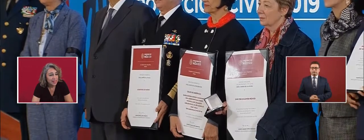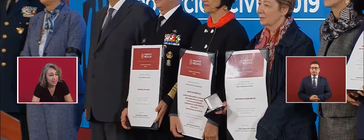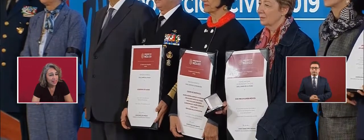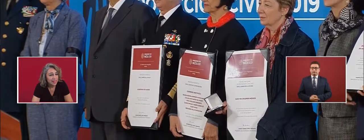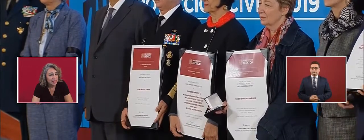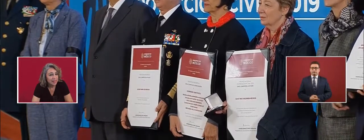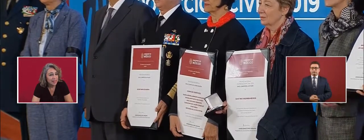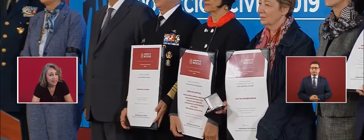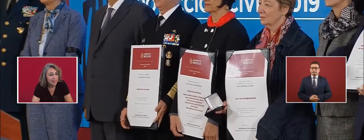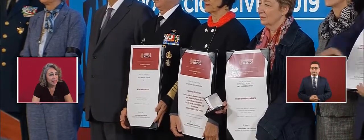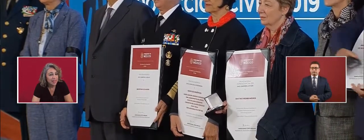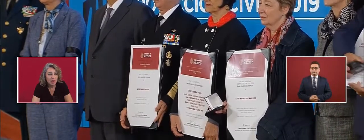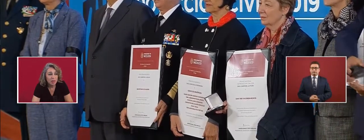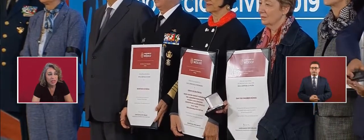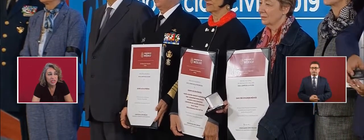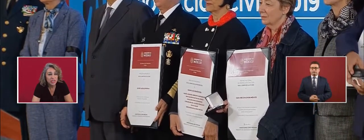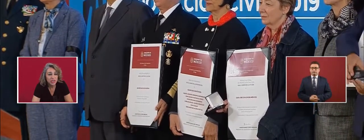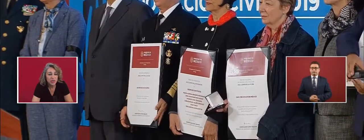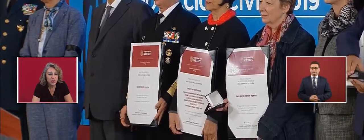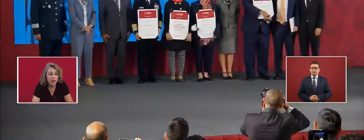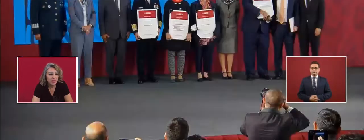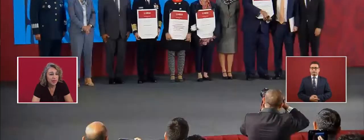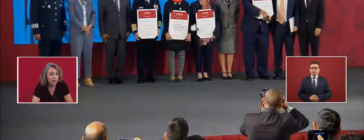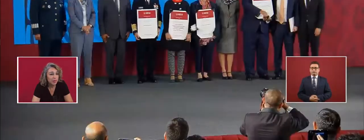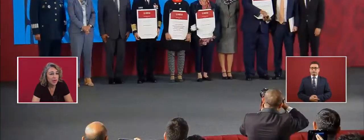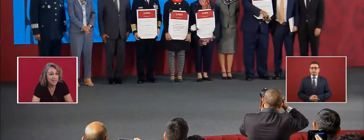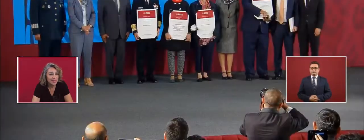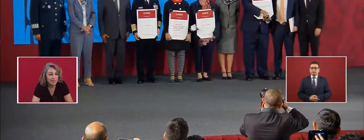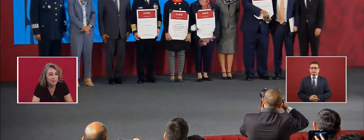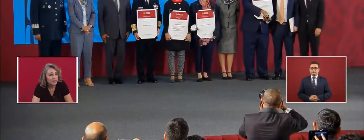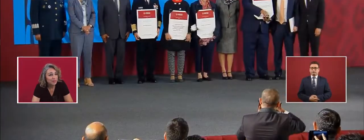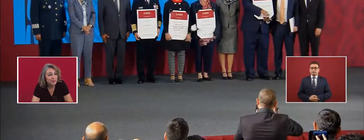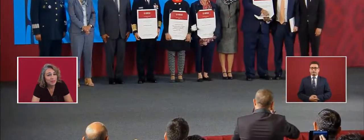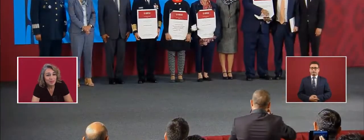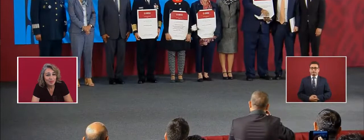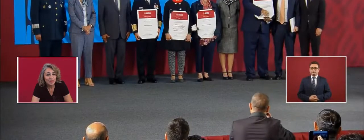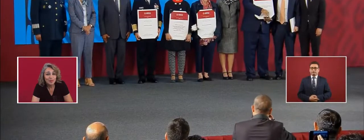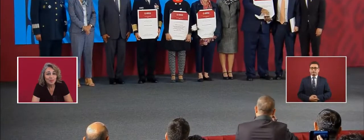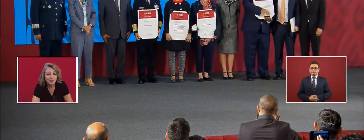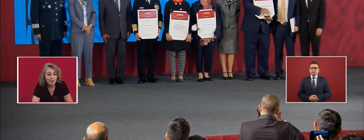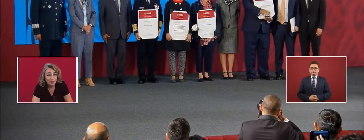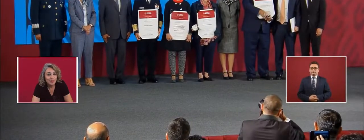looks like either got mentioned or got a prize.